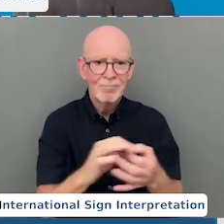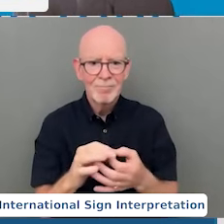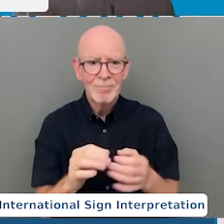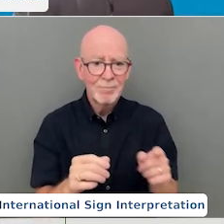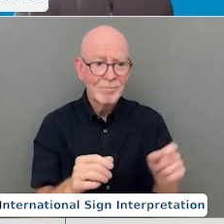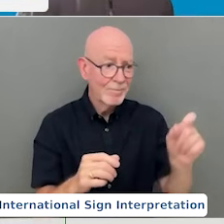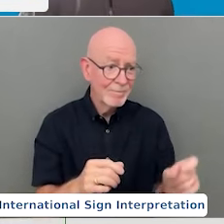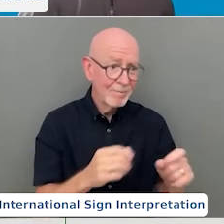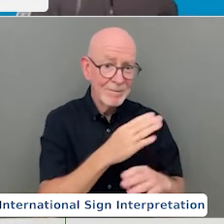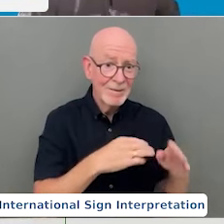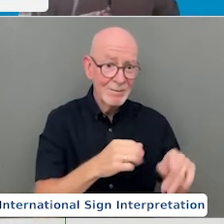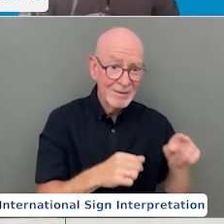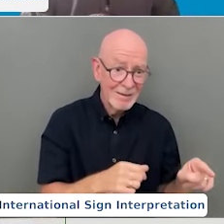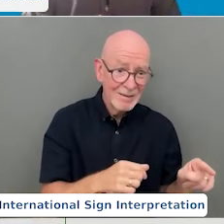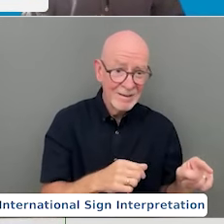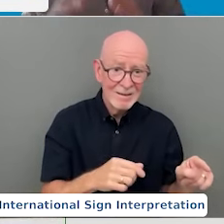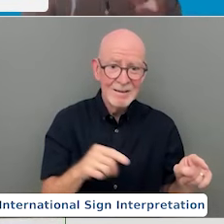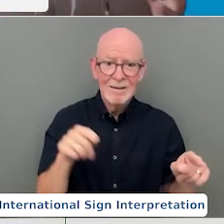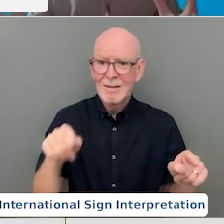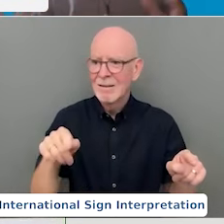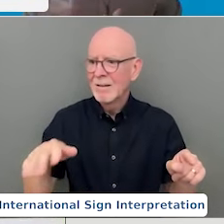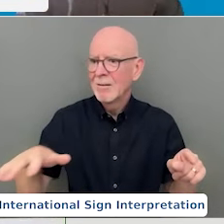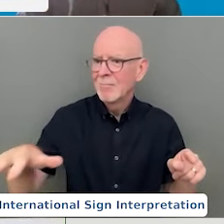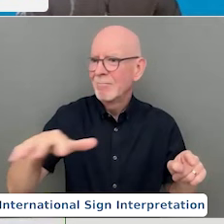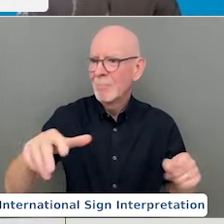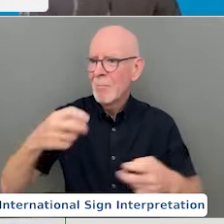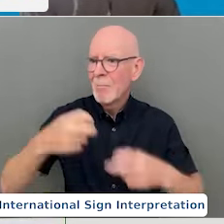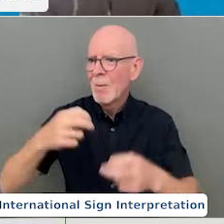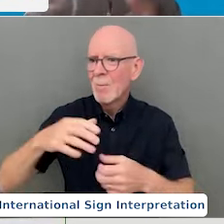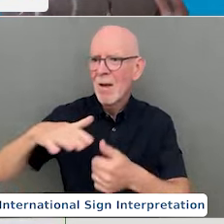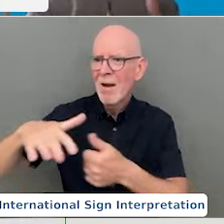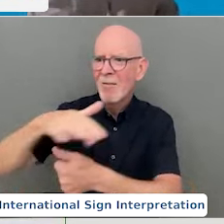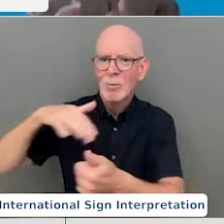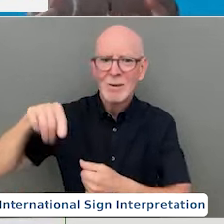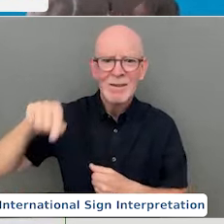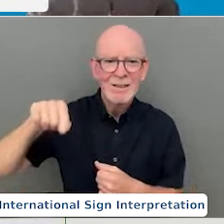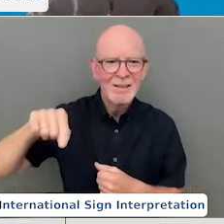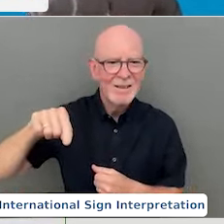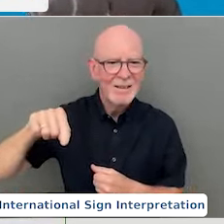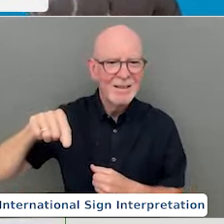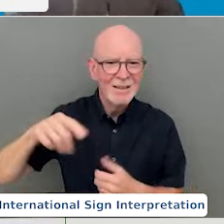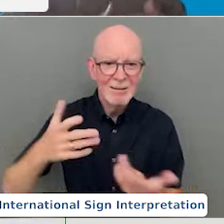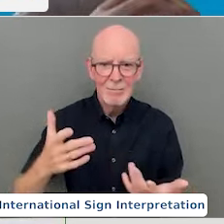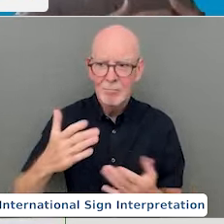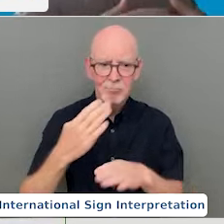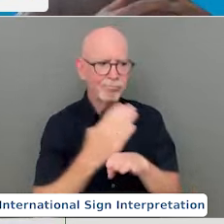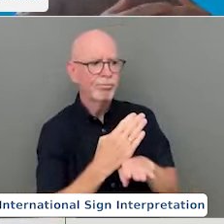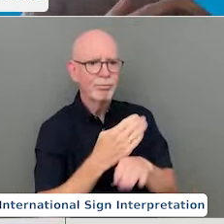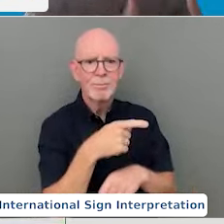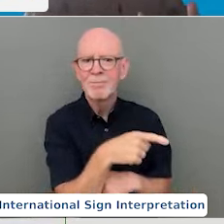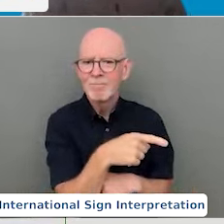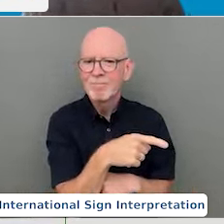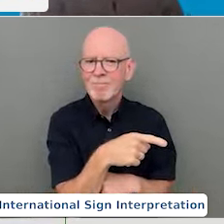economy. So I think we are all clear with the fact that disability arises from the interaction